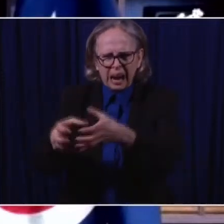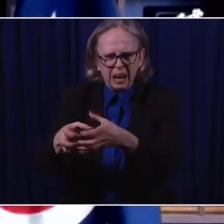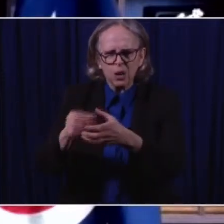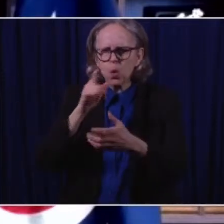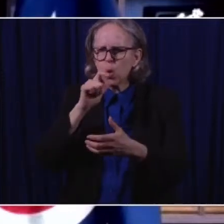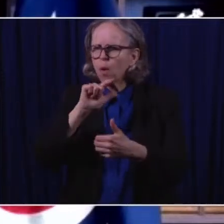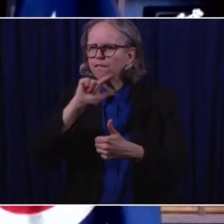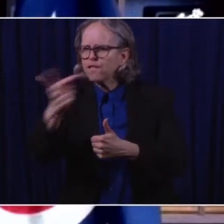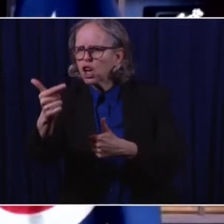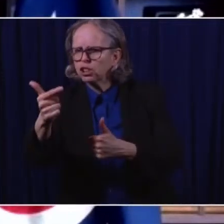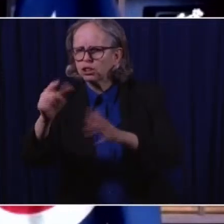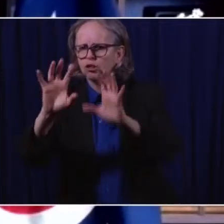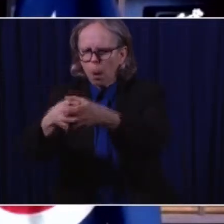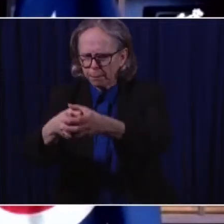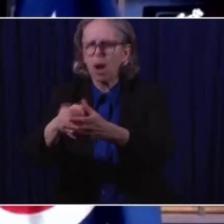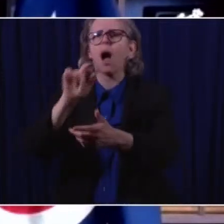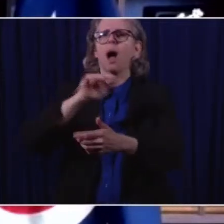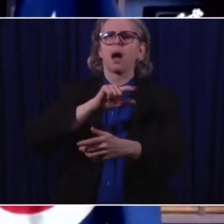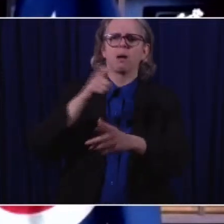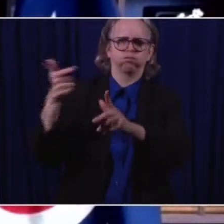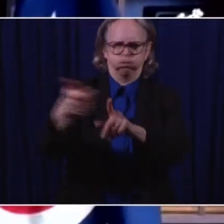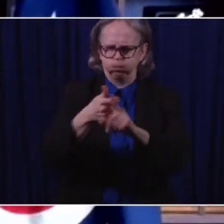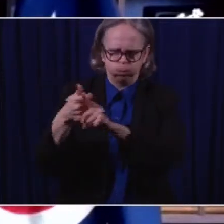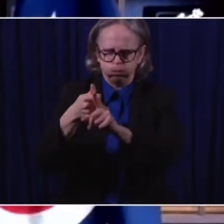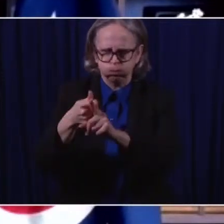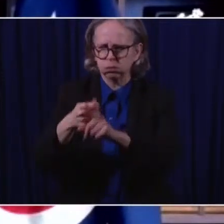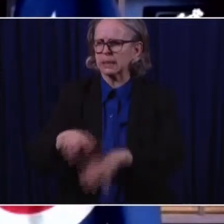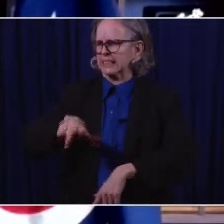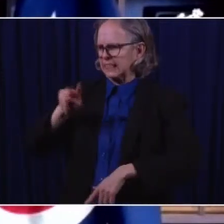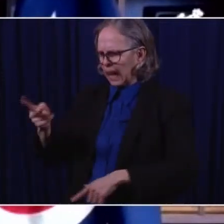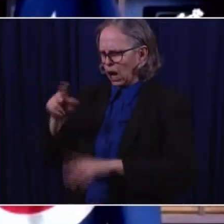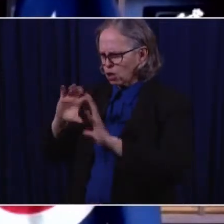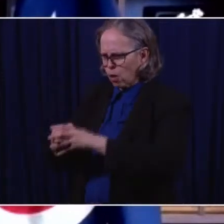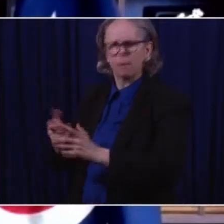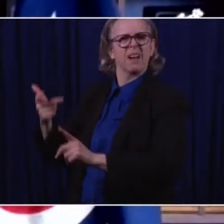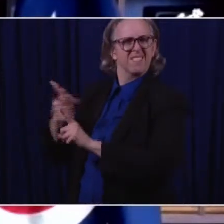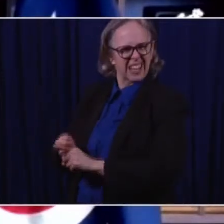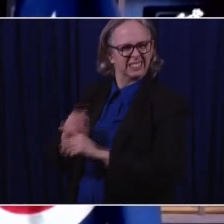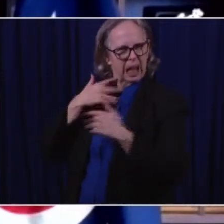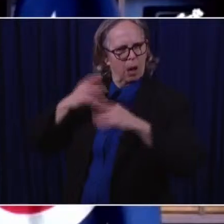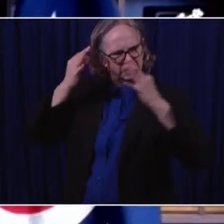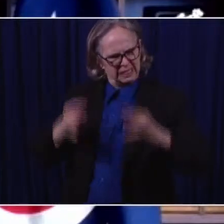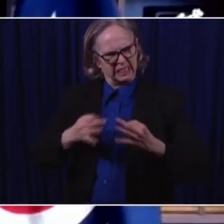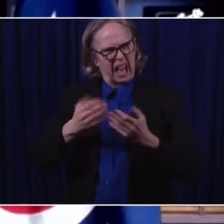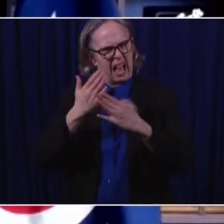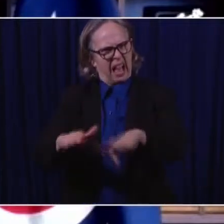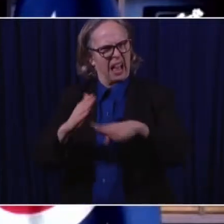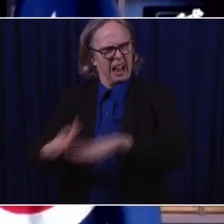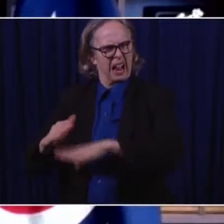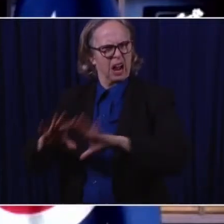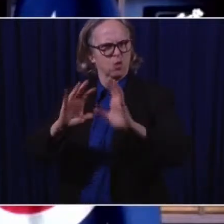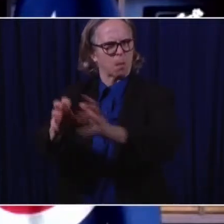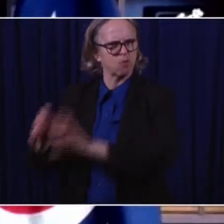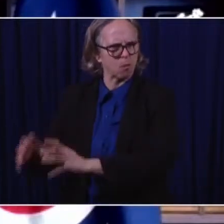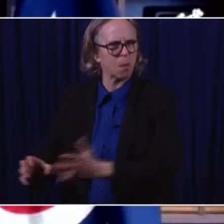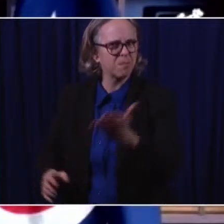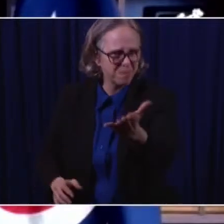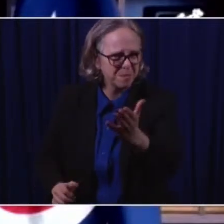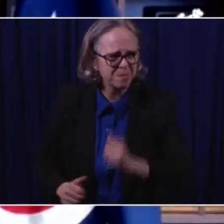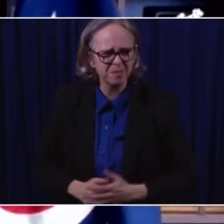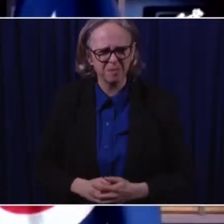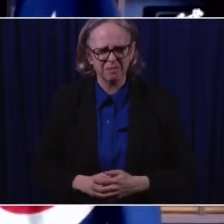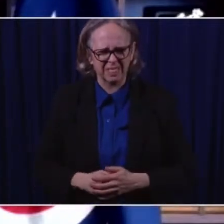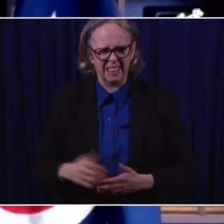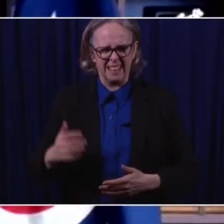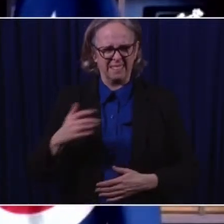And we've said this many times, and we really need your help reiterating that, because I think that once people understand the